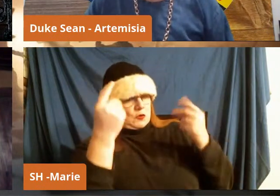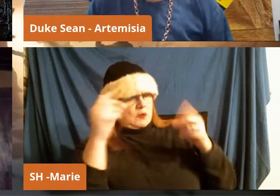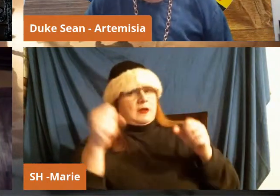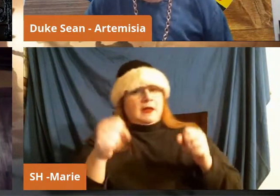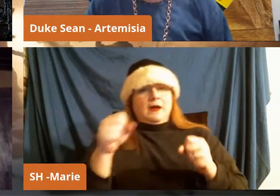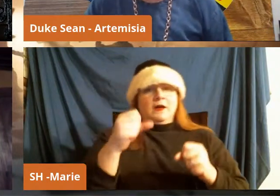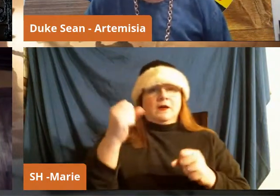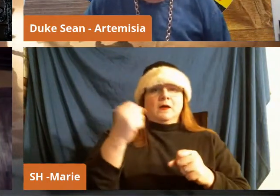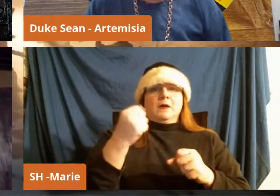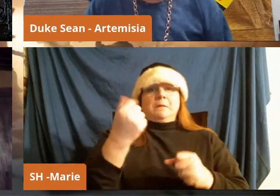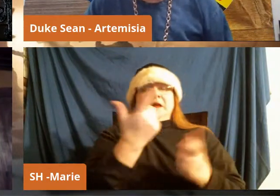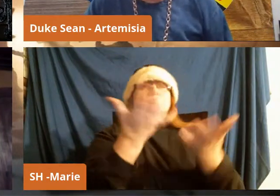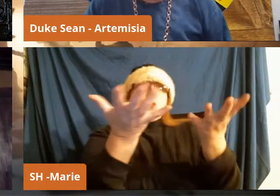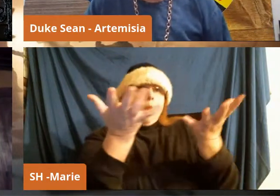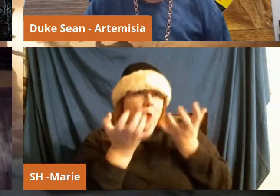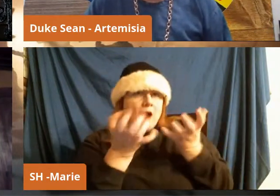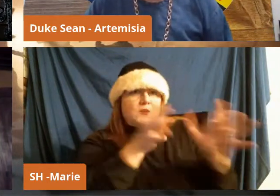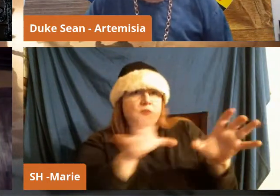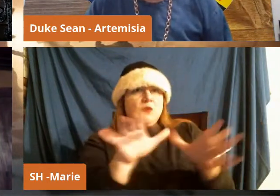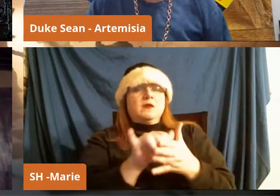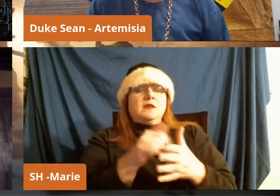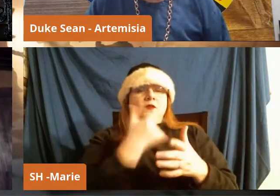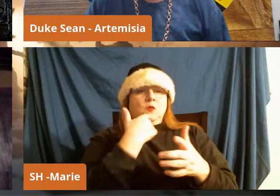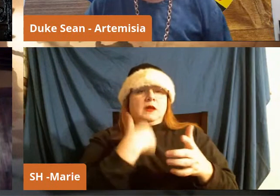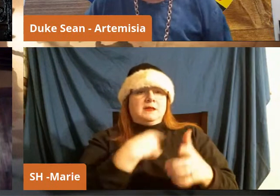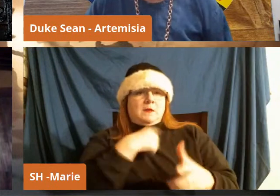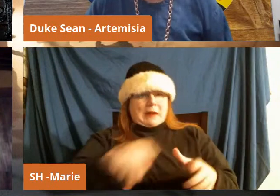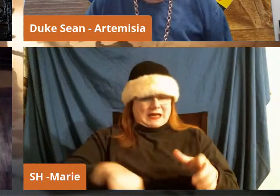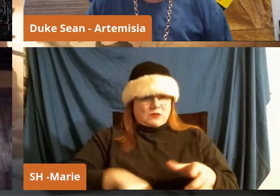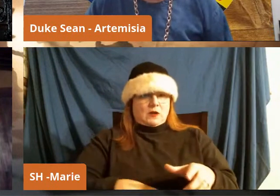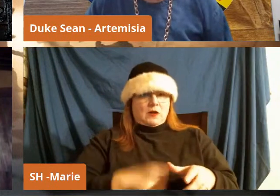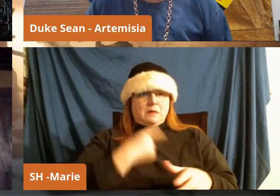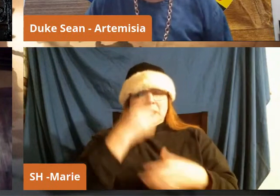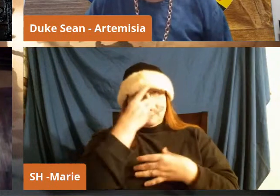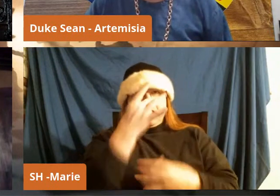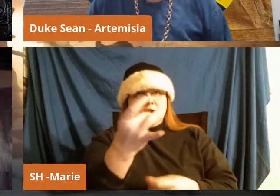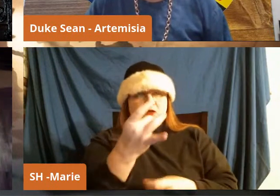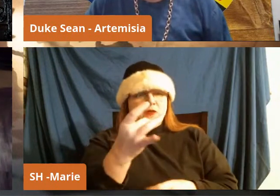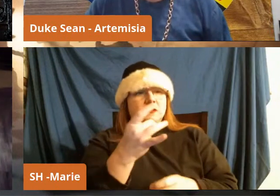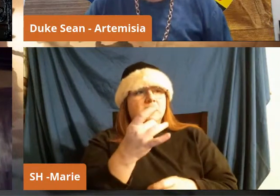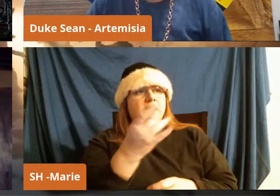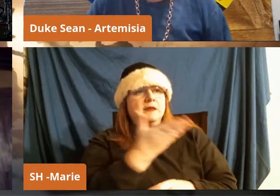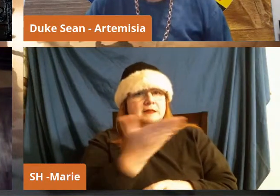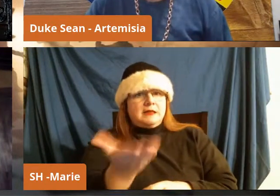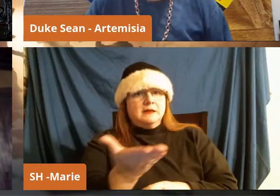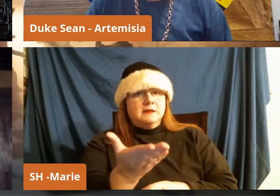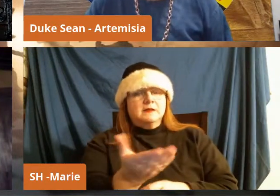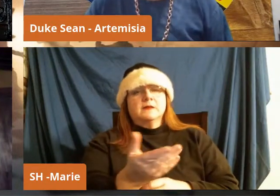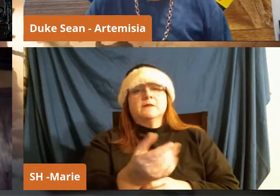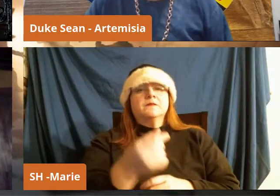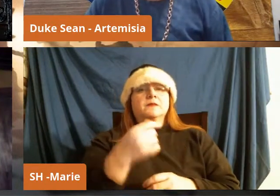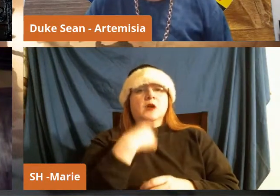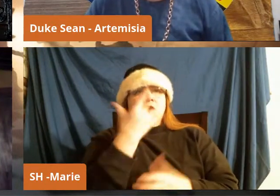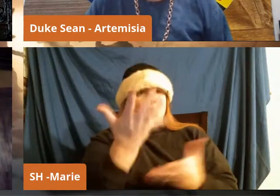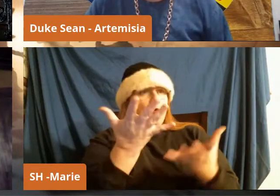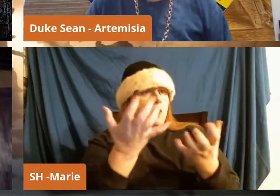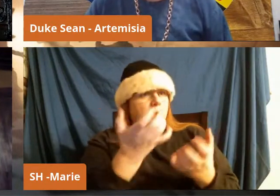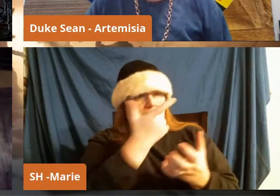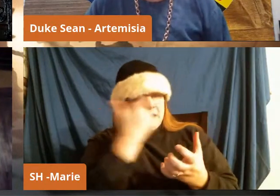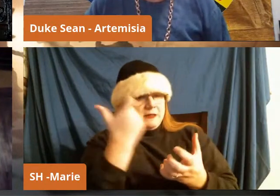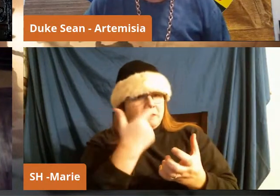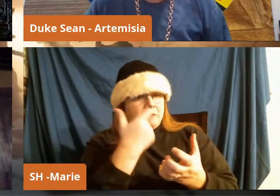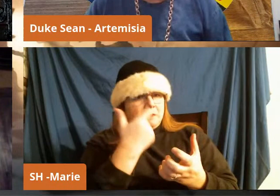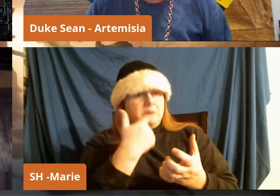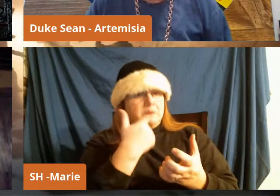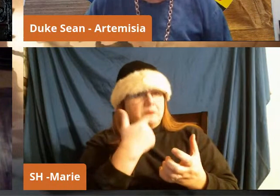knightly reason. Do it because you want to do it. That's what I tell my squires. Be interested in these things. Yeah. Do it because you want to do it, not because you feel